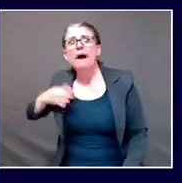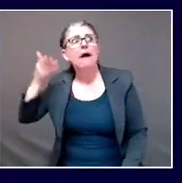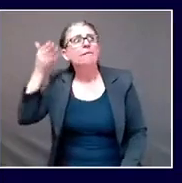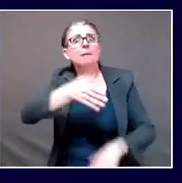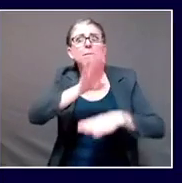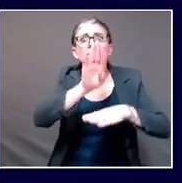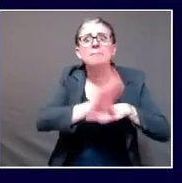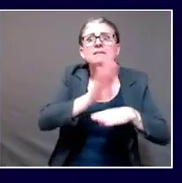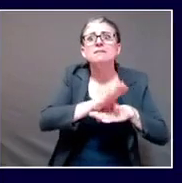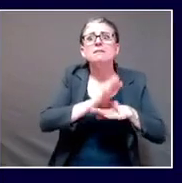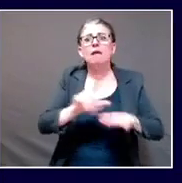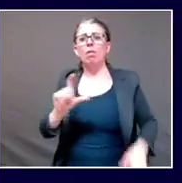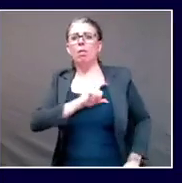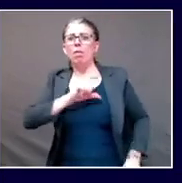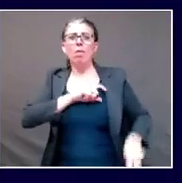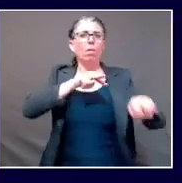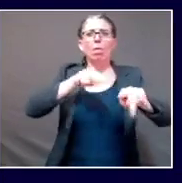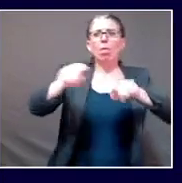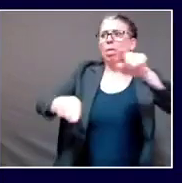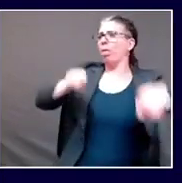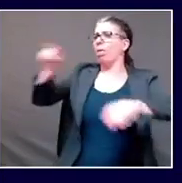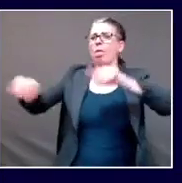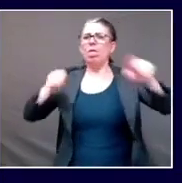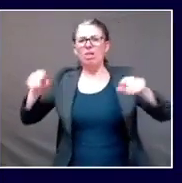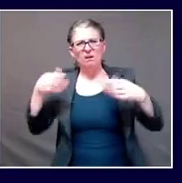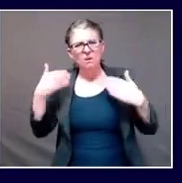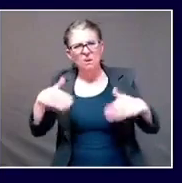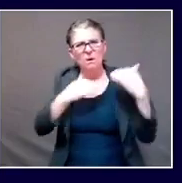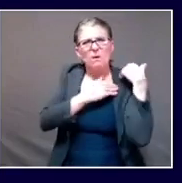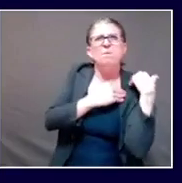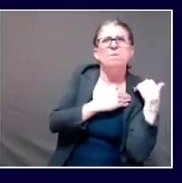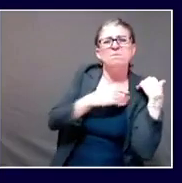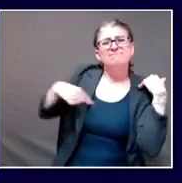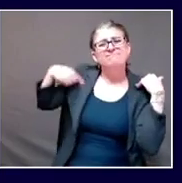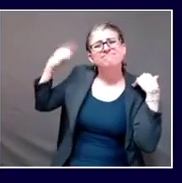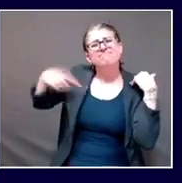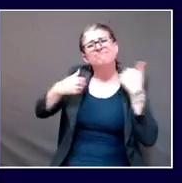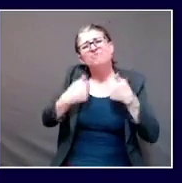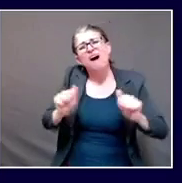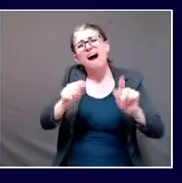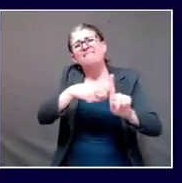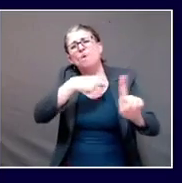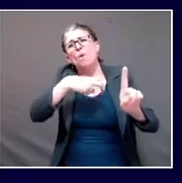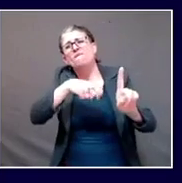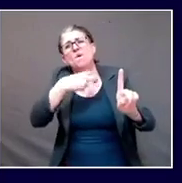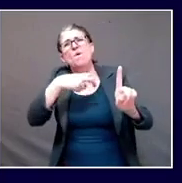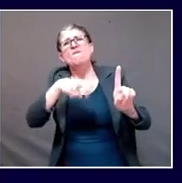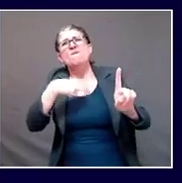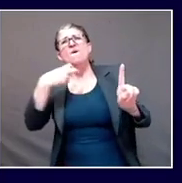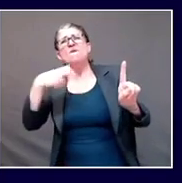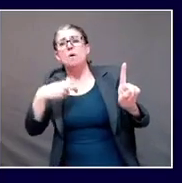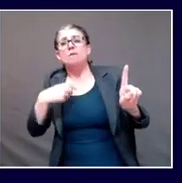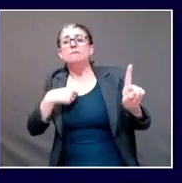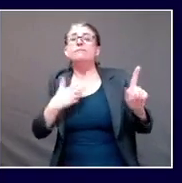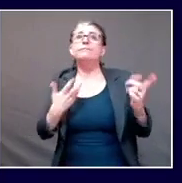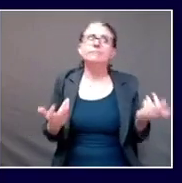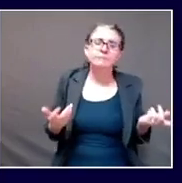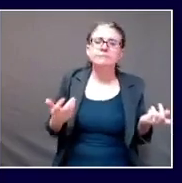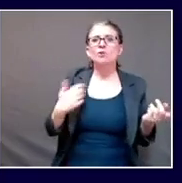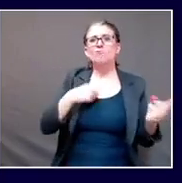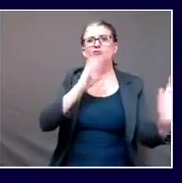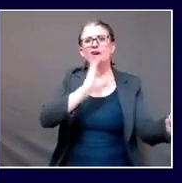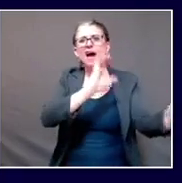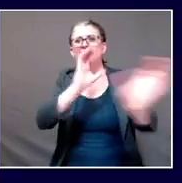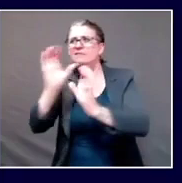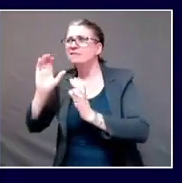and sought voluntary compliance. So in addition to today's executive order, we're dedicating 100,000 in remaining